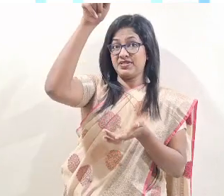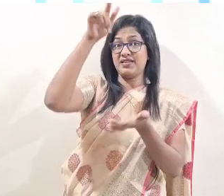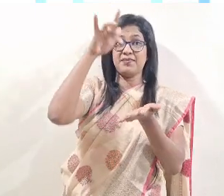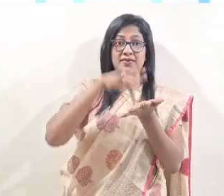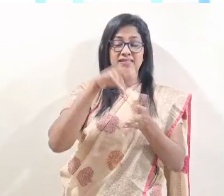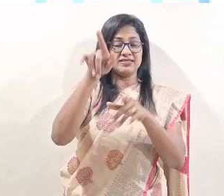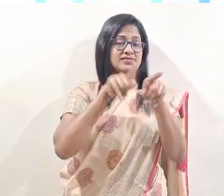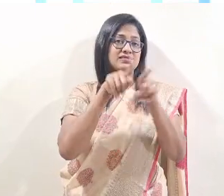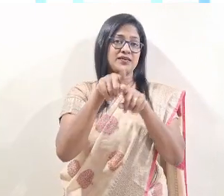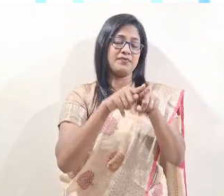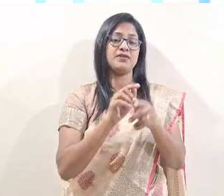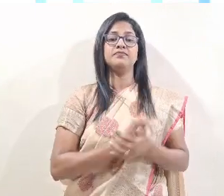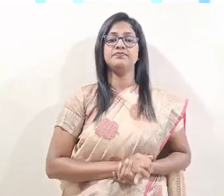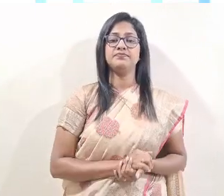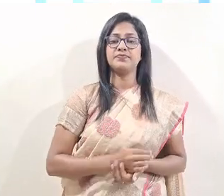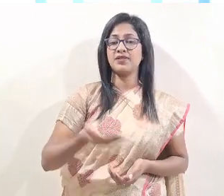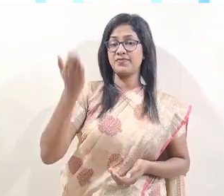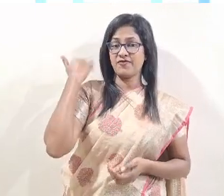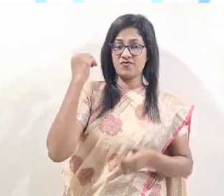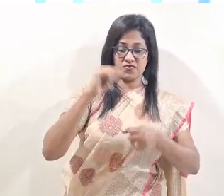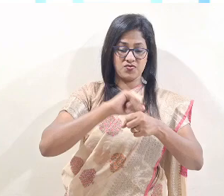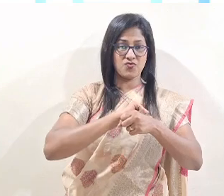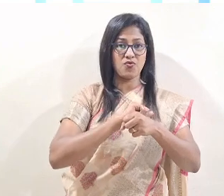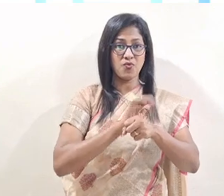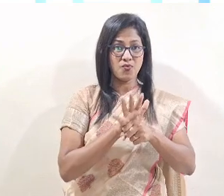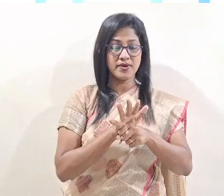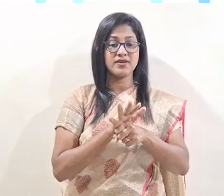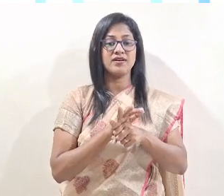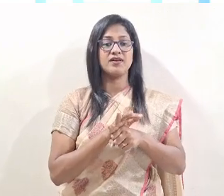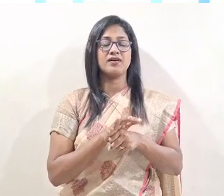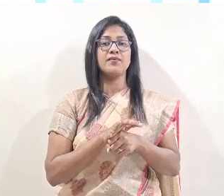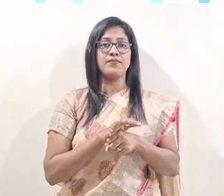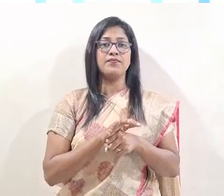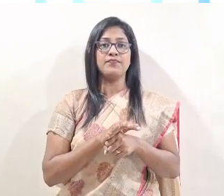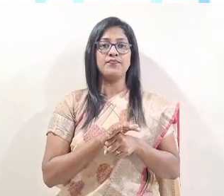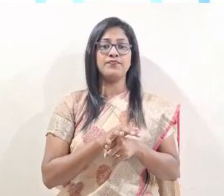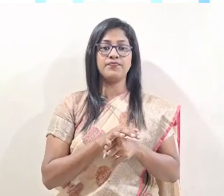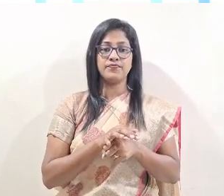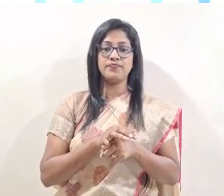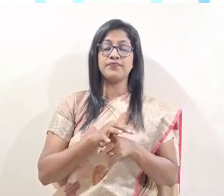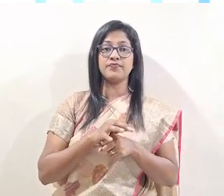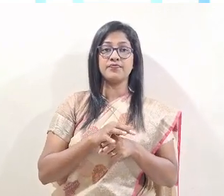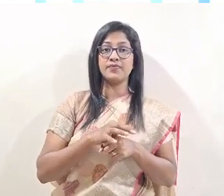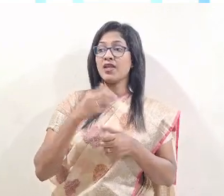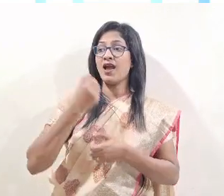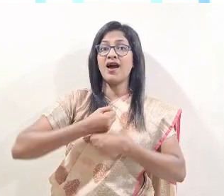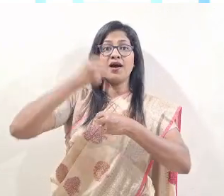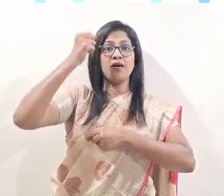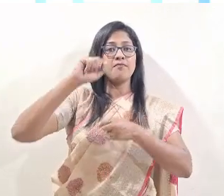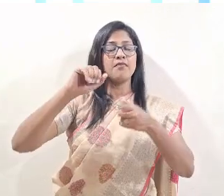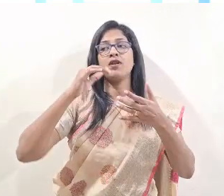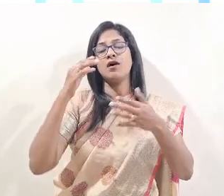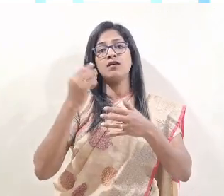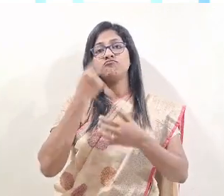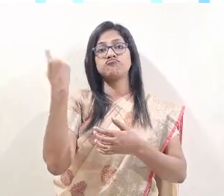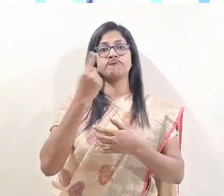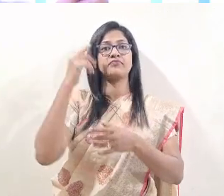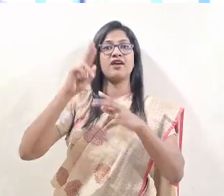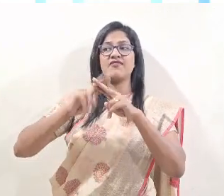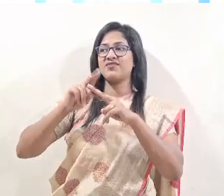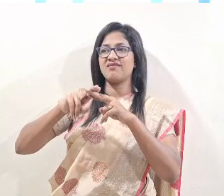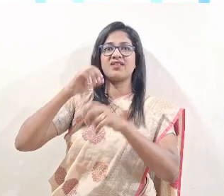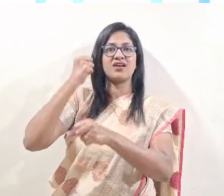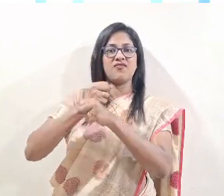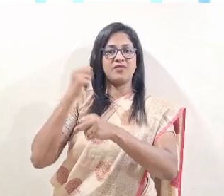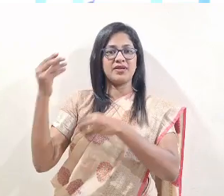example, the first COVID umbrellas were exclusively funded by the federal government because the